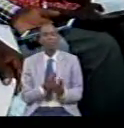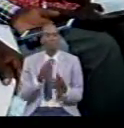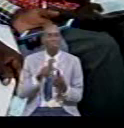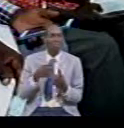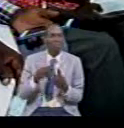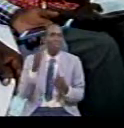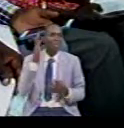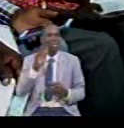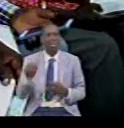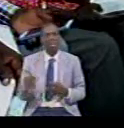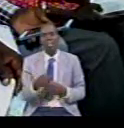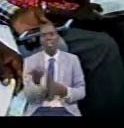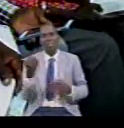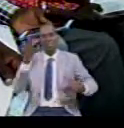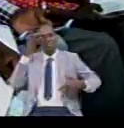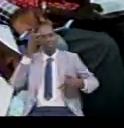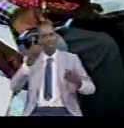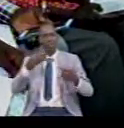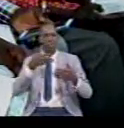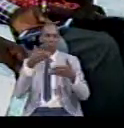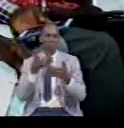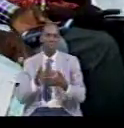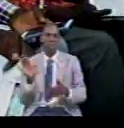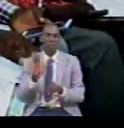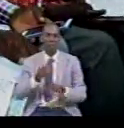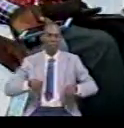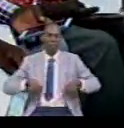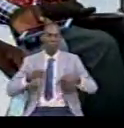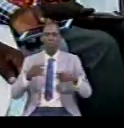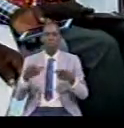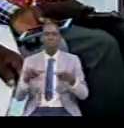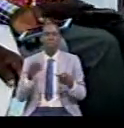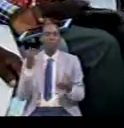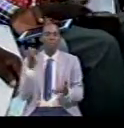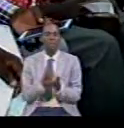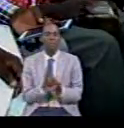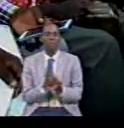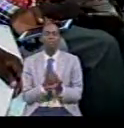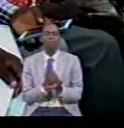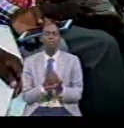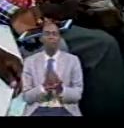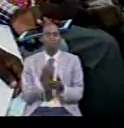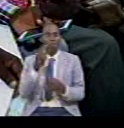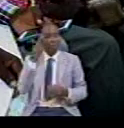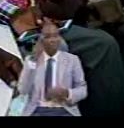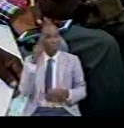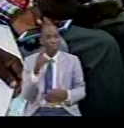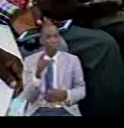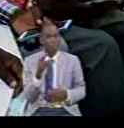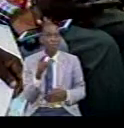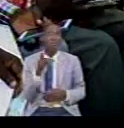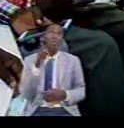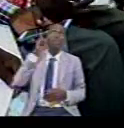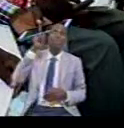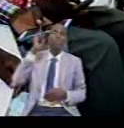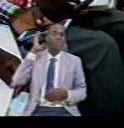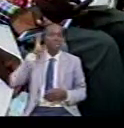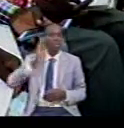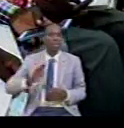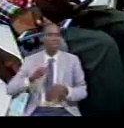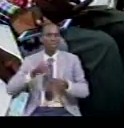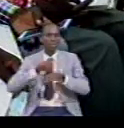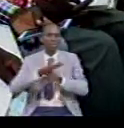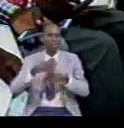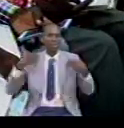neither shall any plague come near thy dwelling. For he shall give his angels